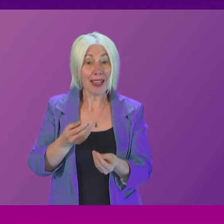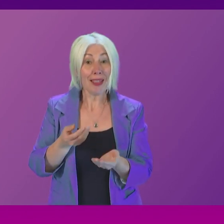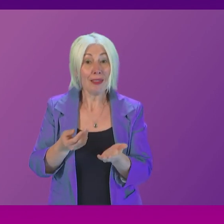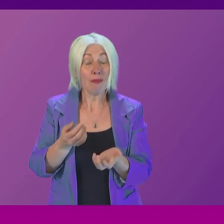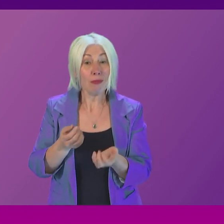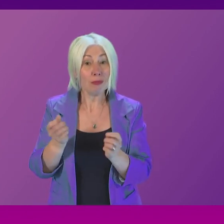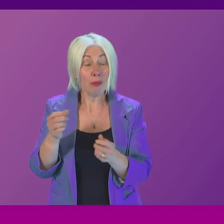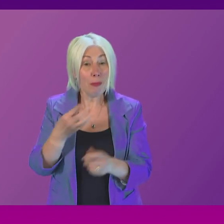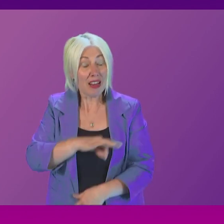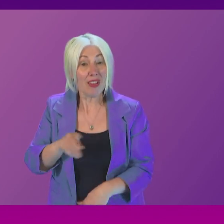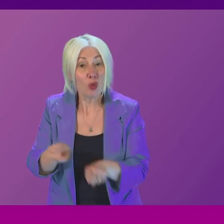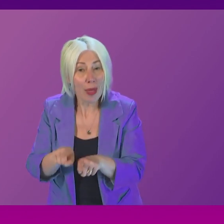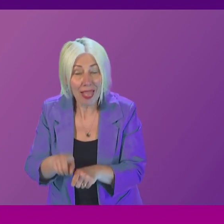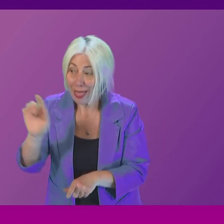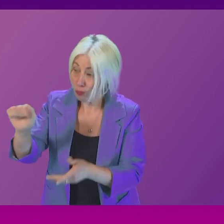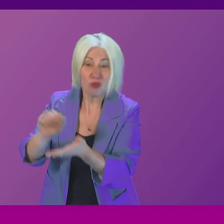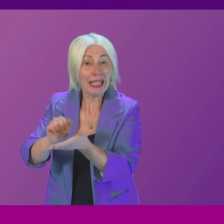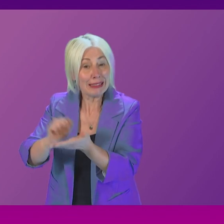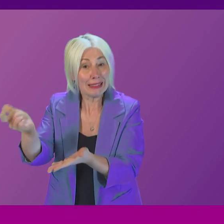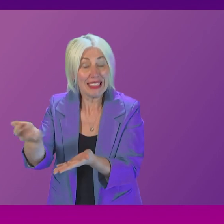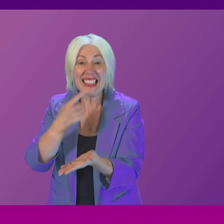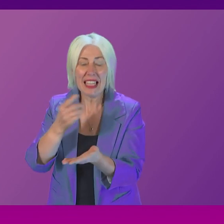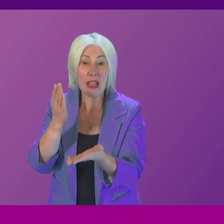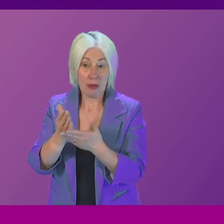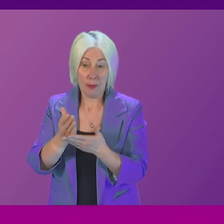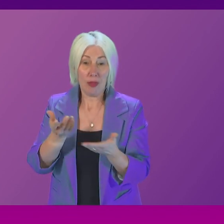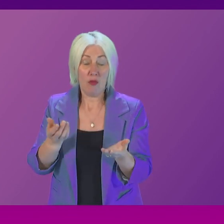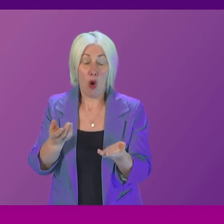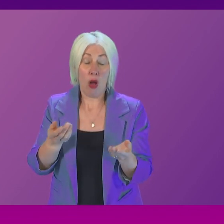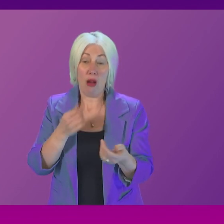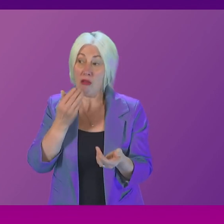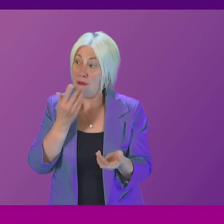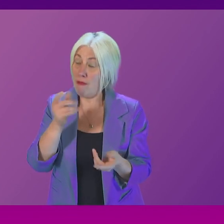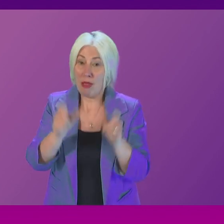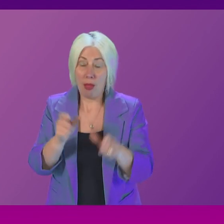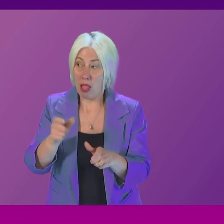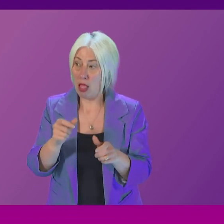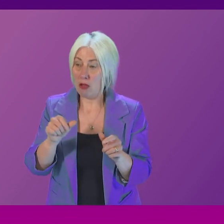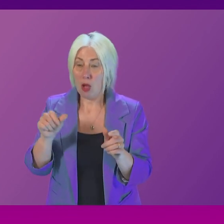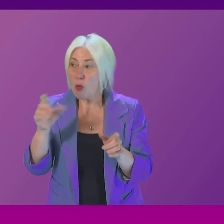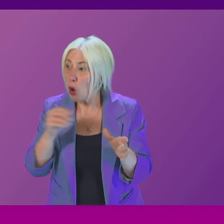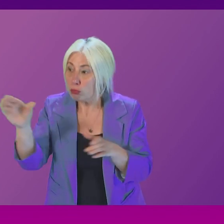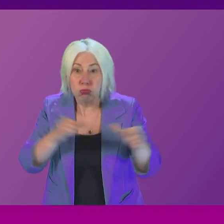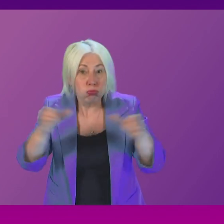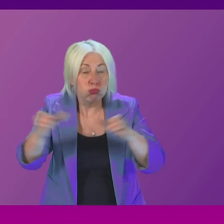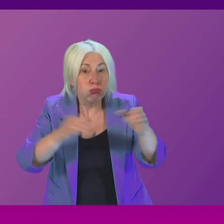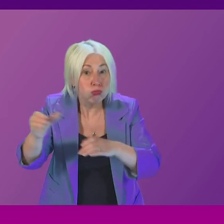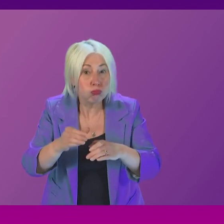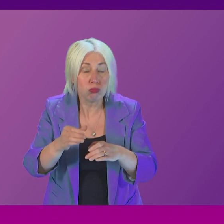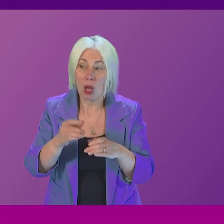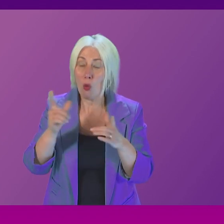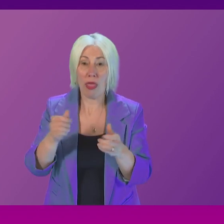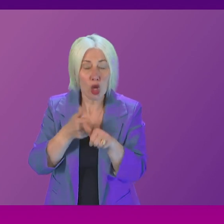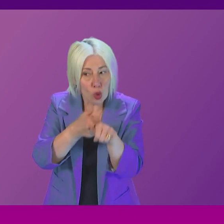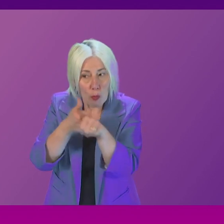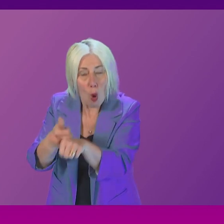that Claire Baker rightly outlines in relation to a very tight labour market that we're experiencing, getting as many people in with as much